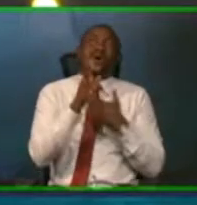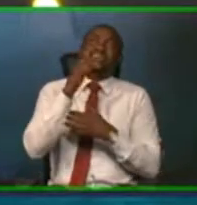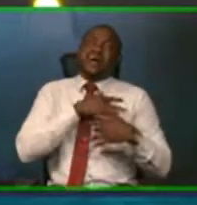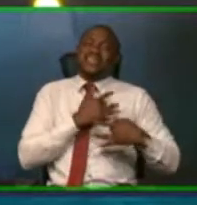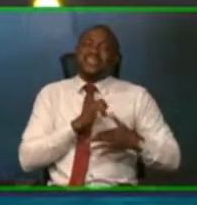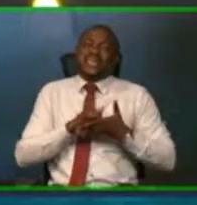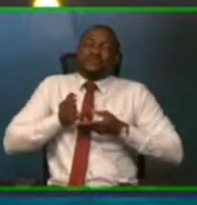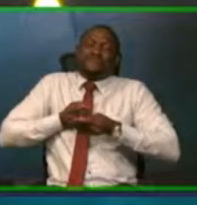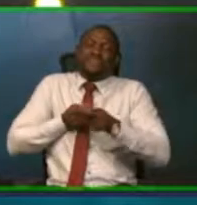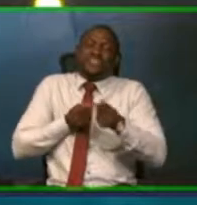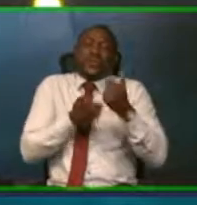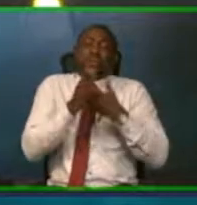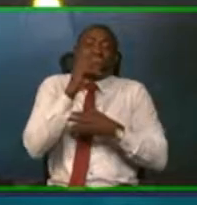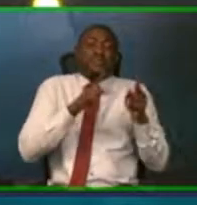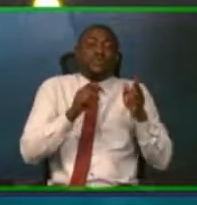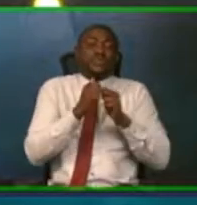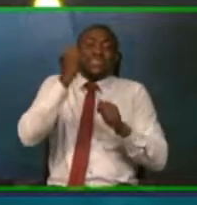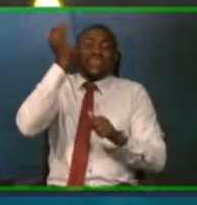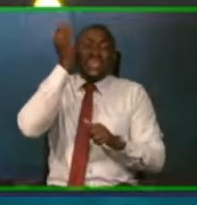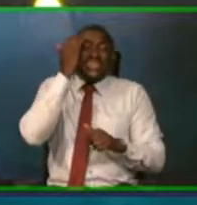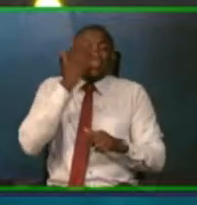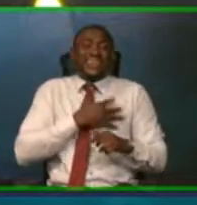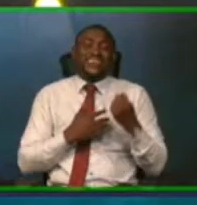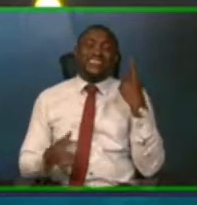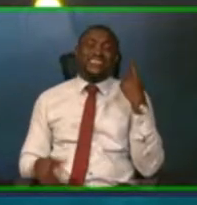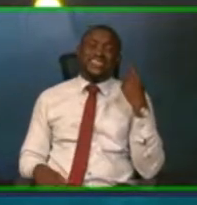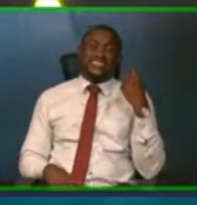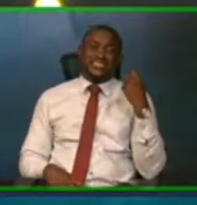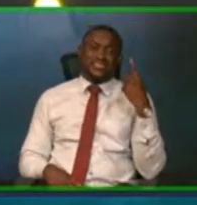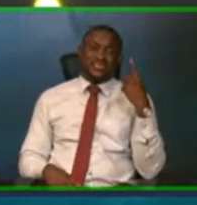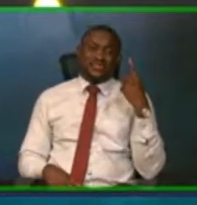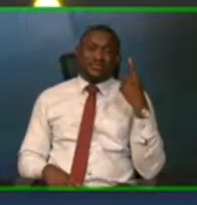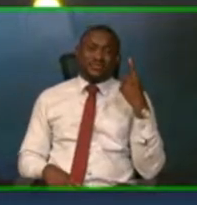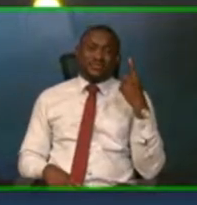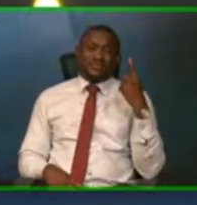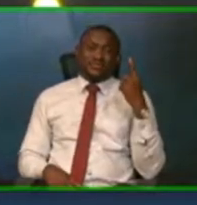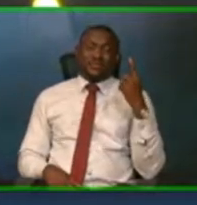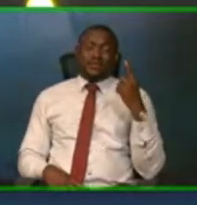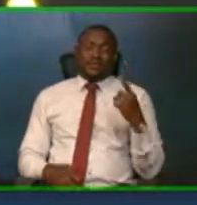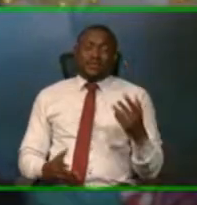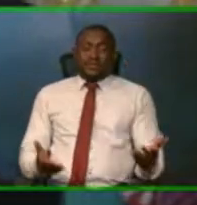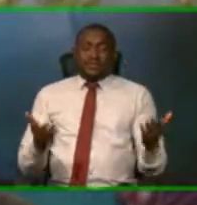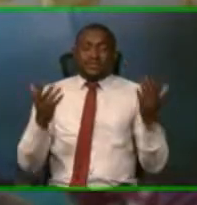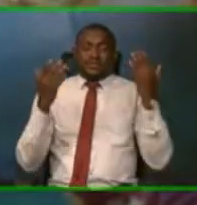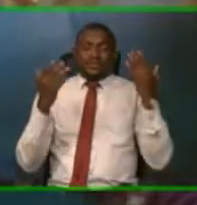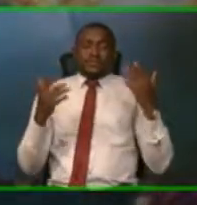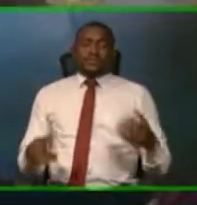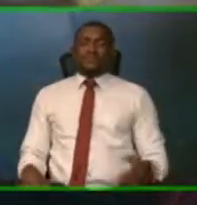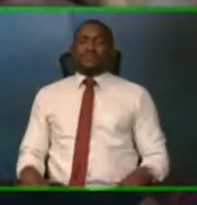God's people with knowledge and with understanding. Let me rest my case. Please rise up on your feet.